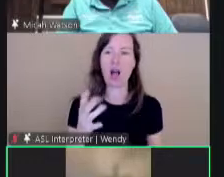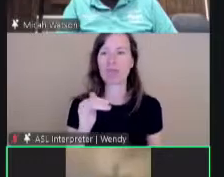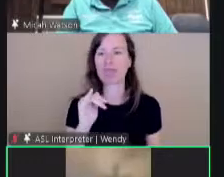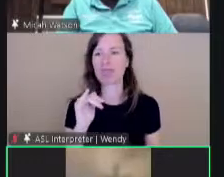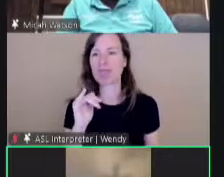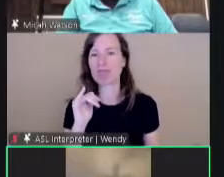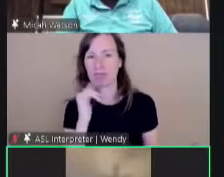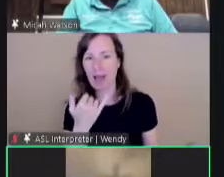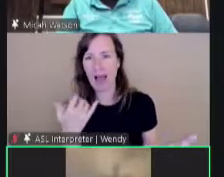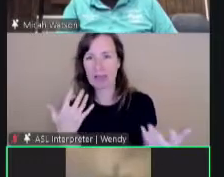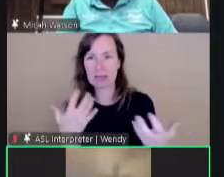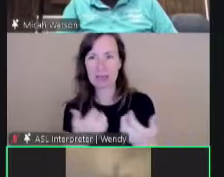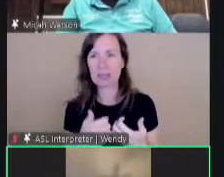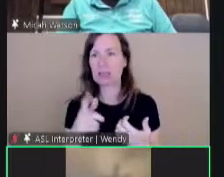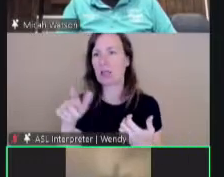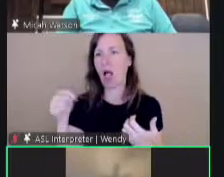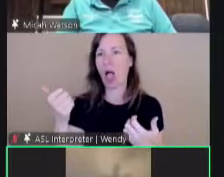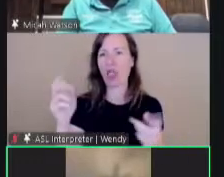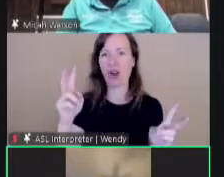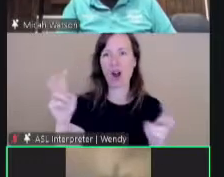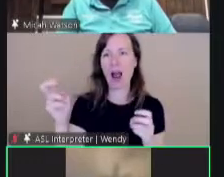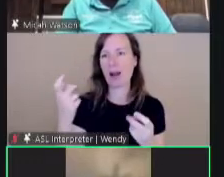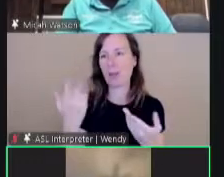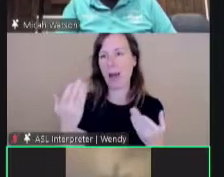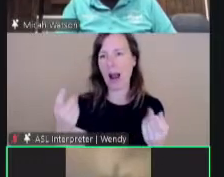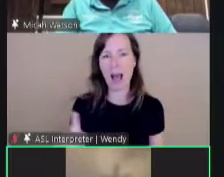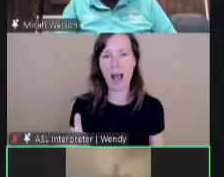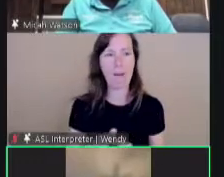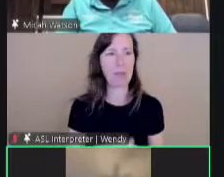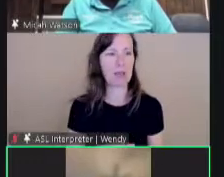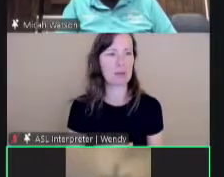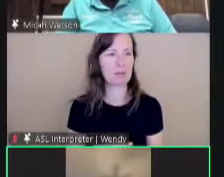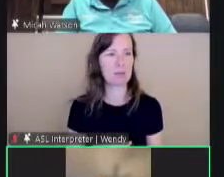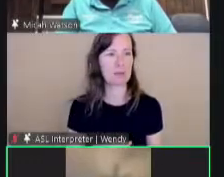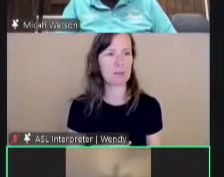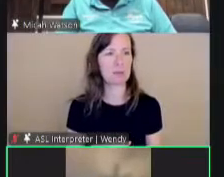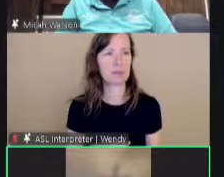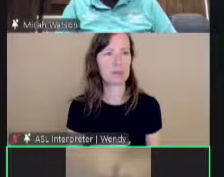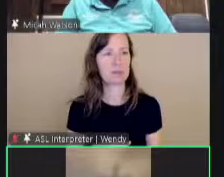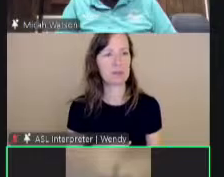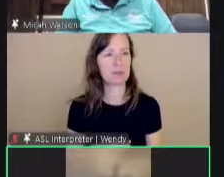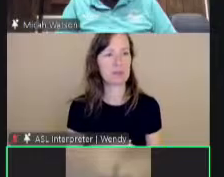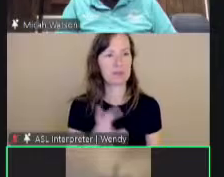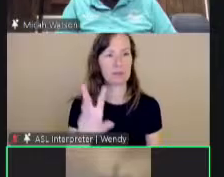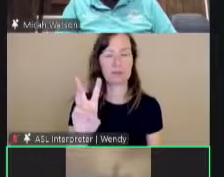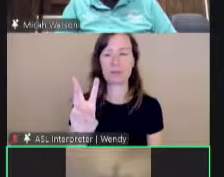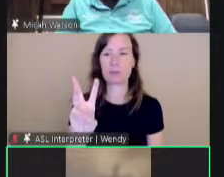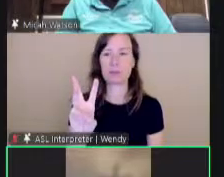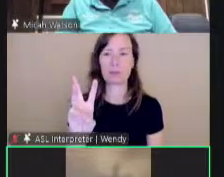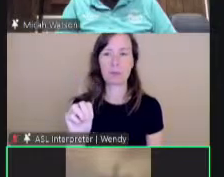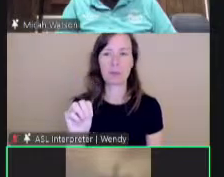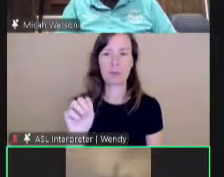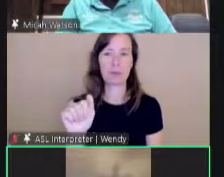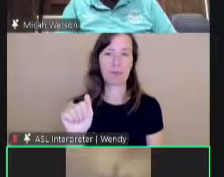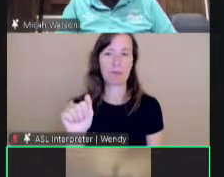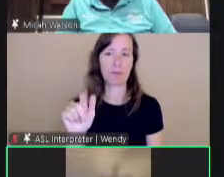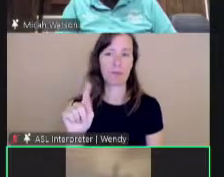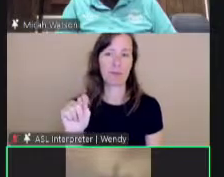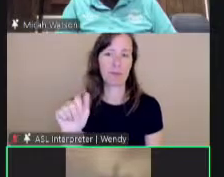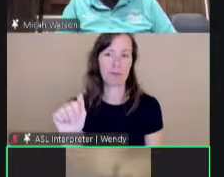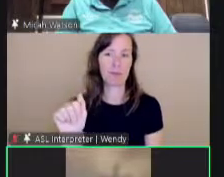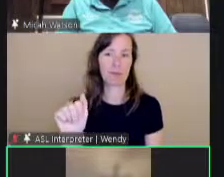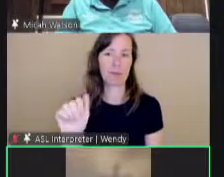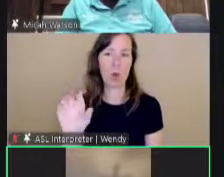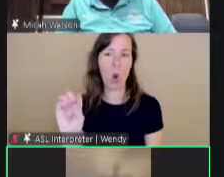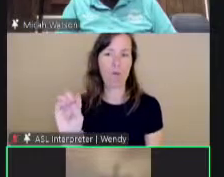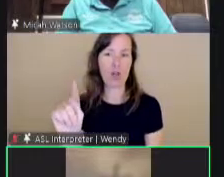other items that might happen. The MATA